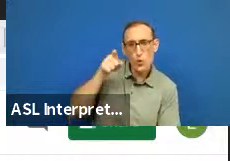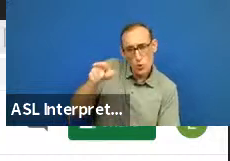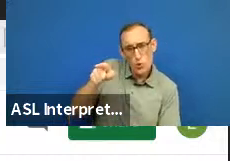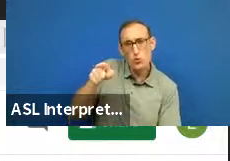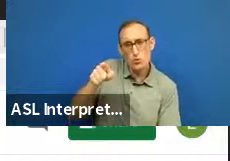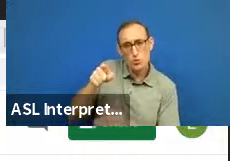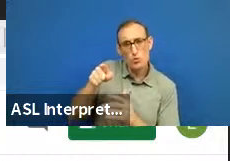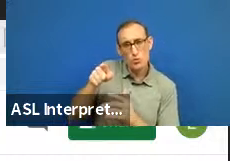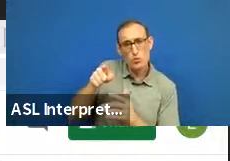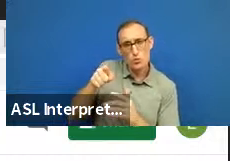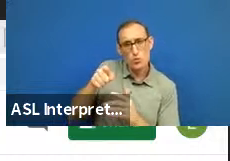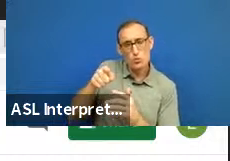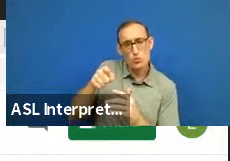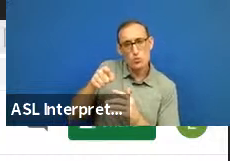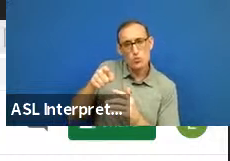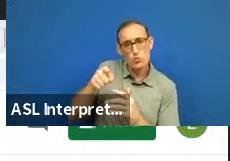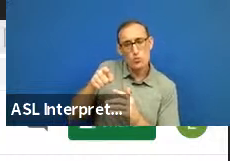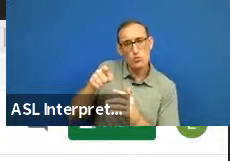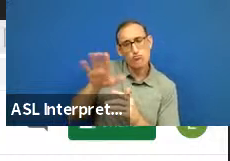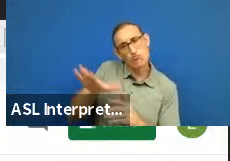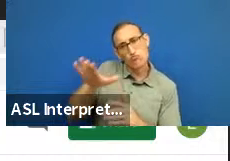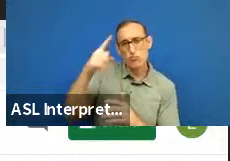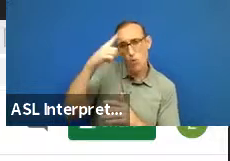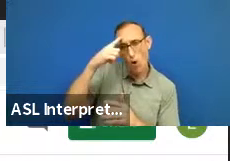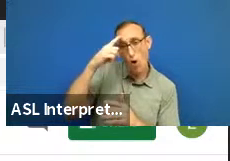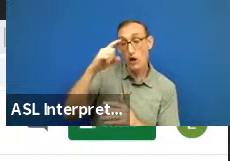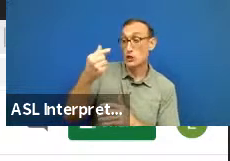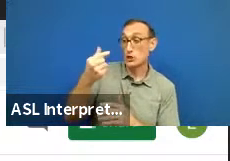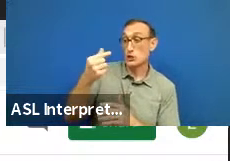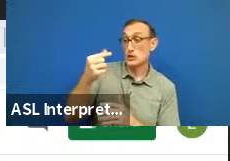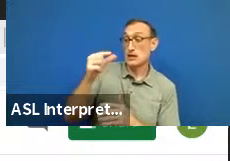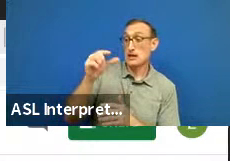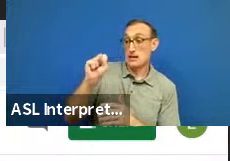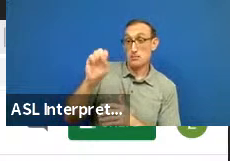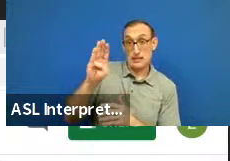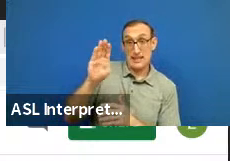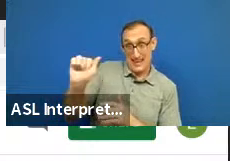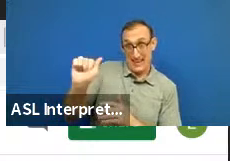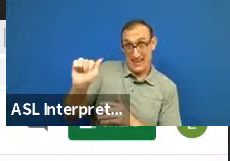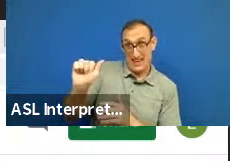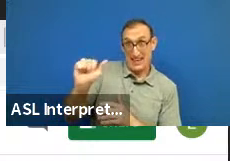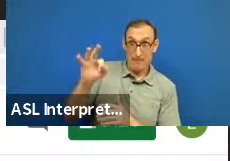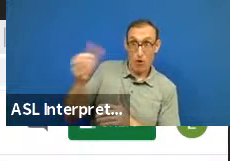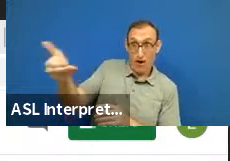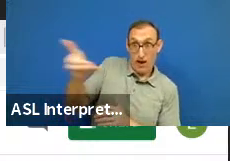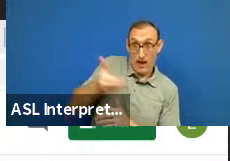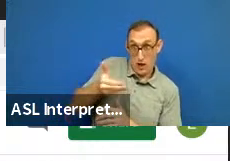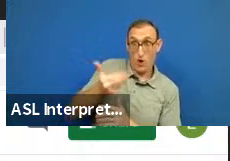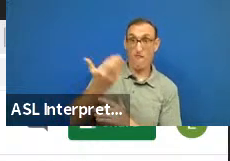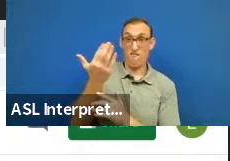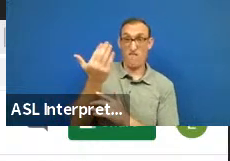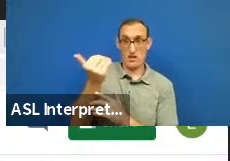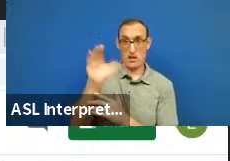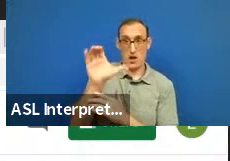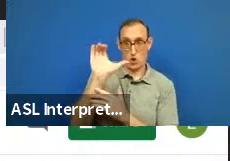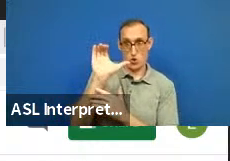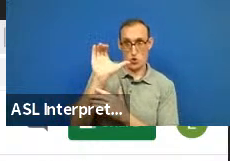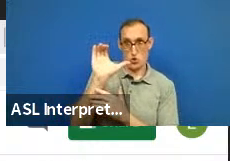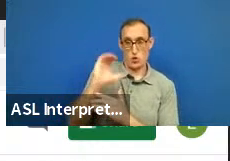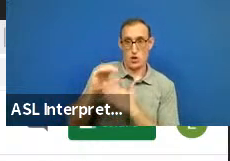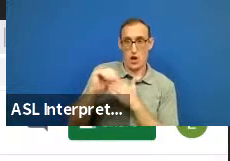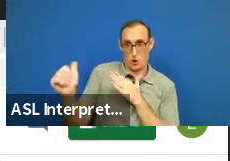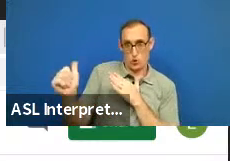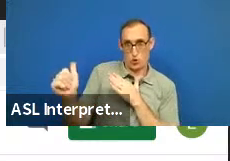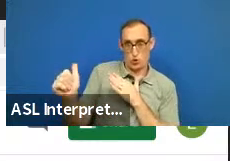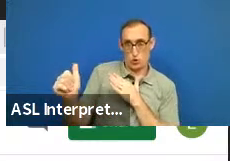appropriate. That's about the scale I would be willing to That do. $1,500 includes some staff,